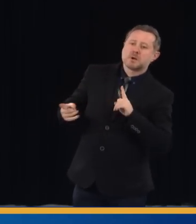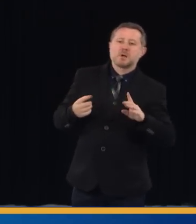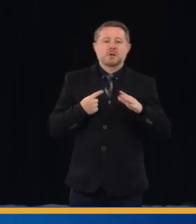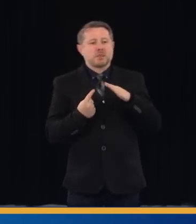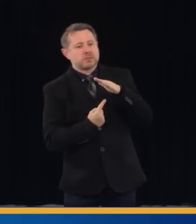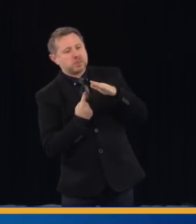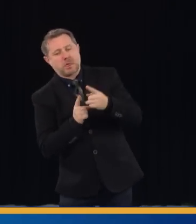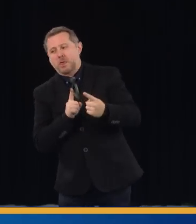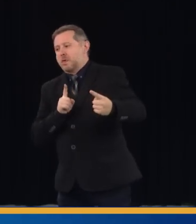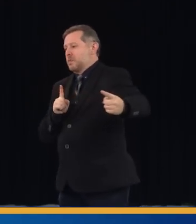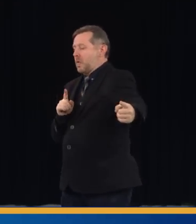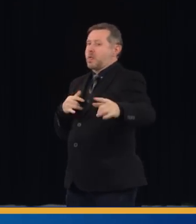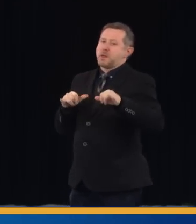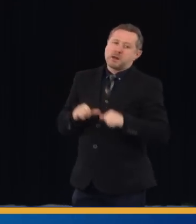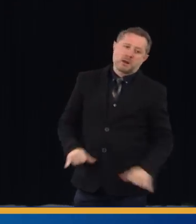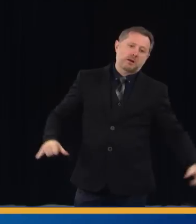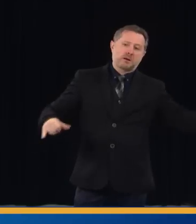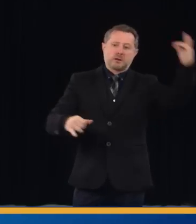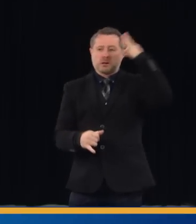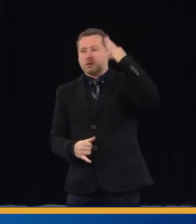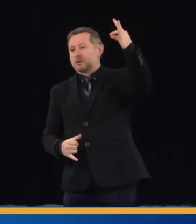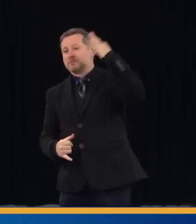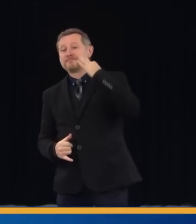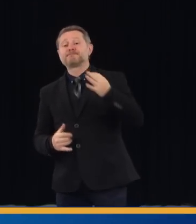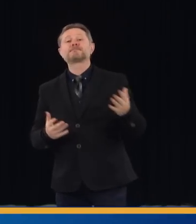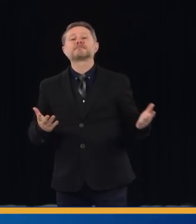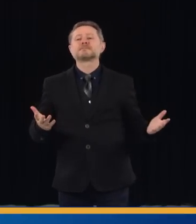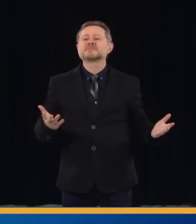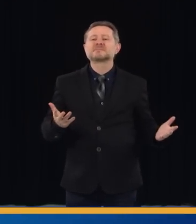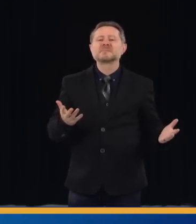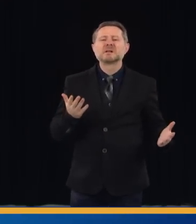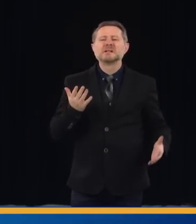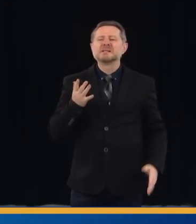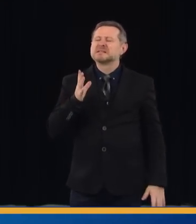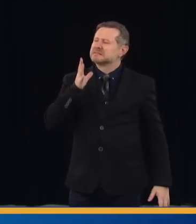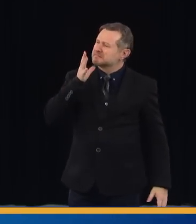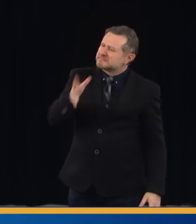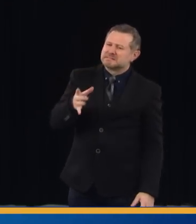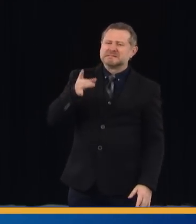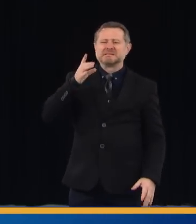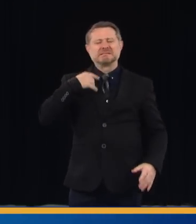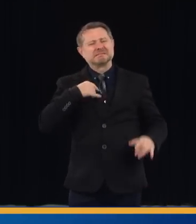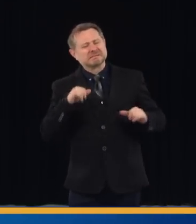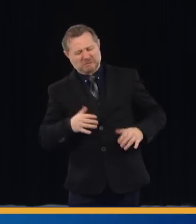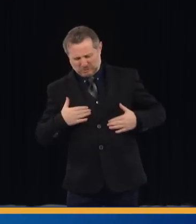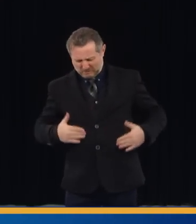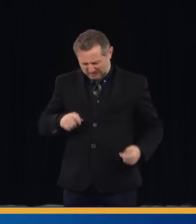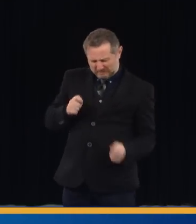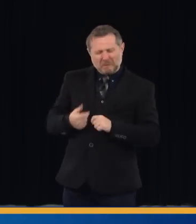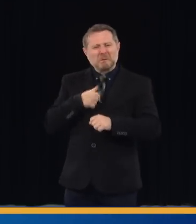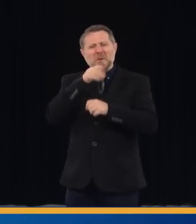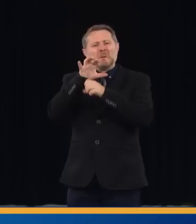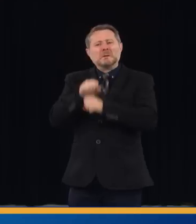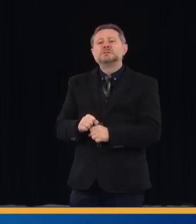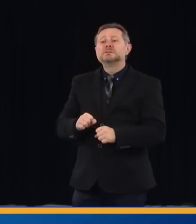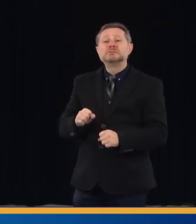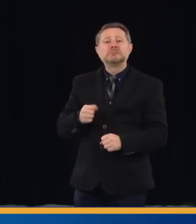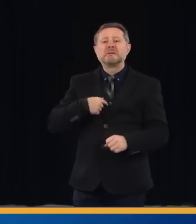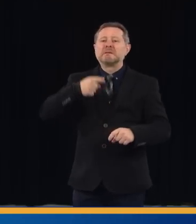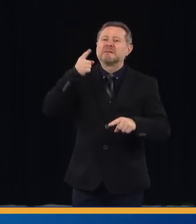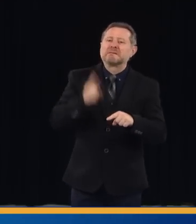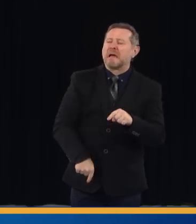anyone. What a terrible thing to live with as a human being. What